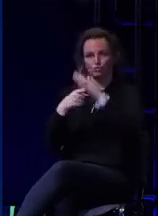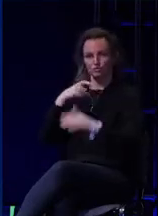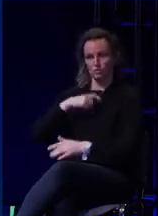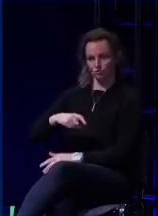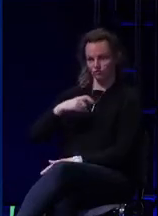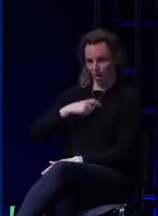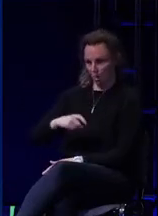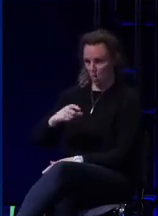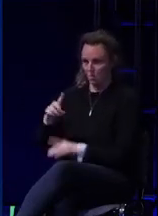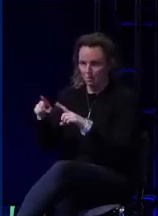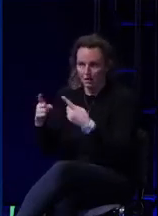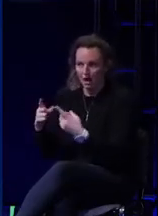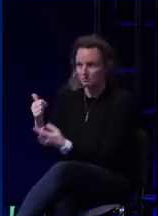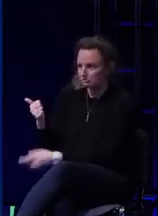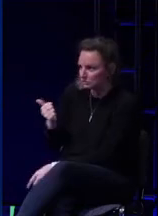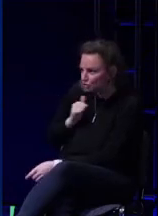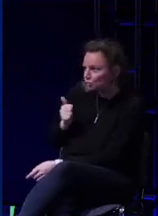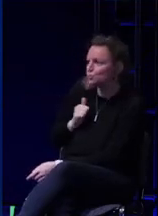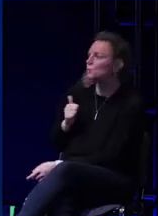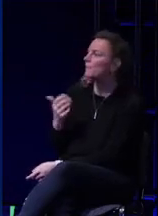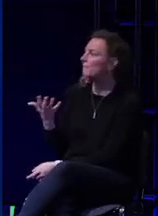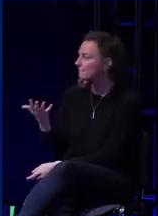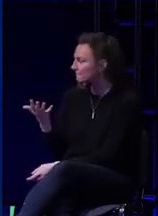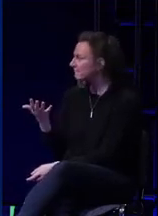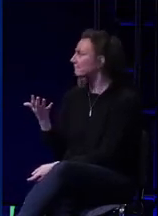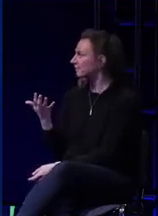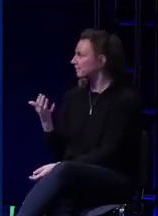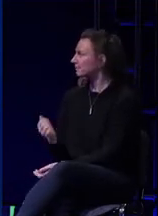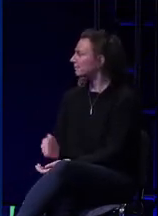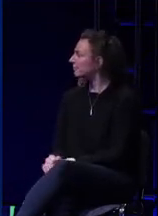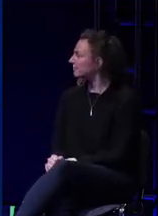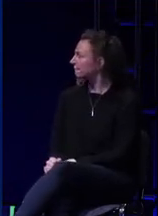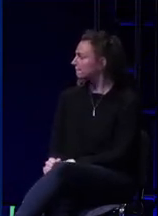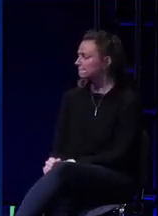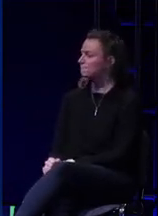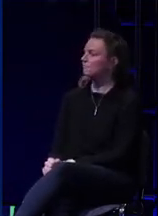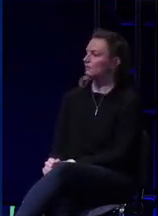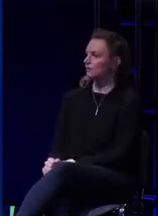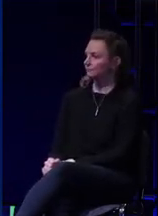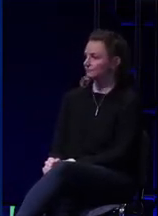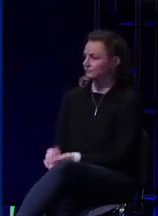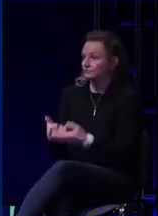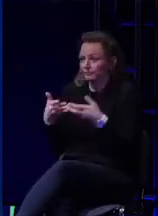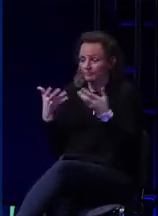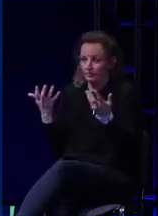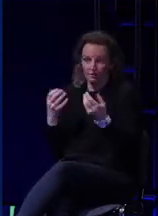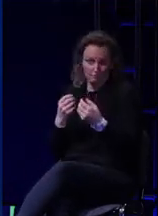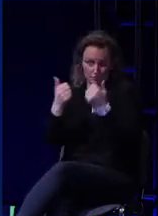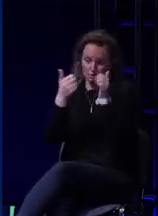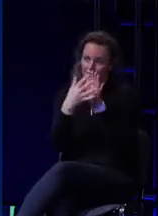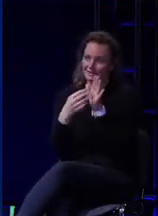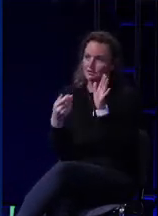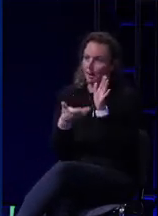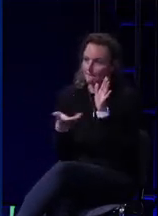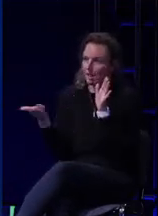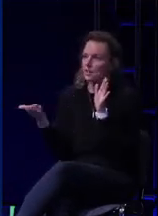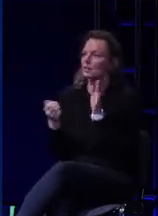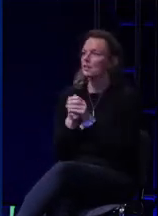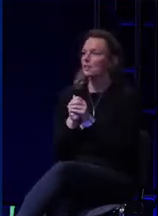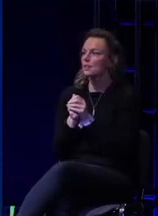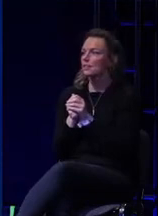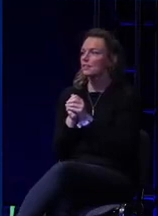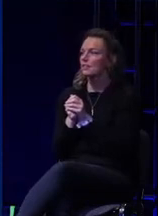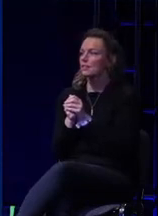maybe assume they have, Yeah. And that's like, a good example of that is in the